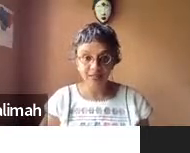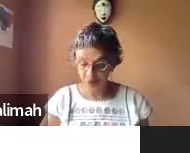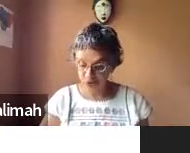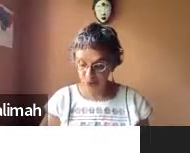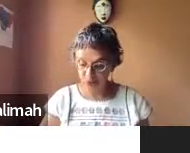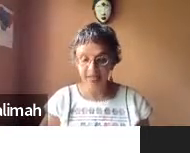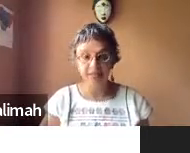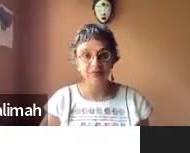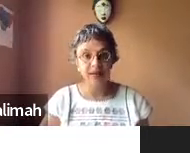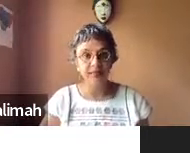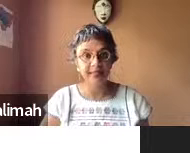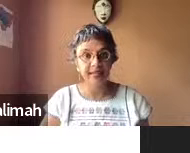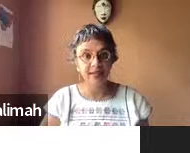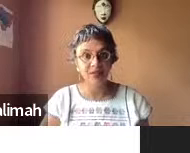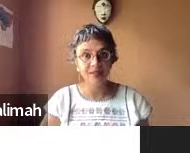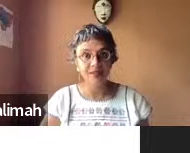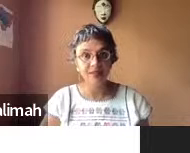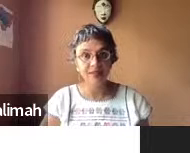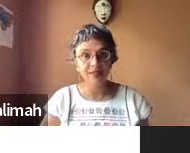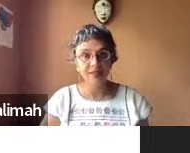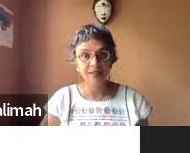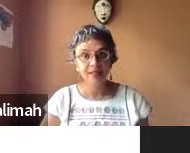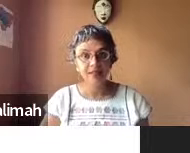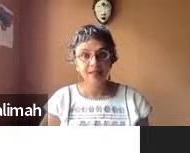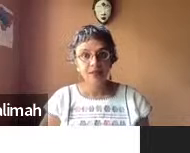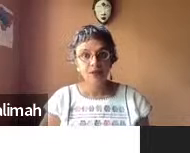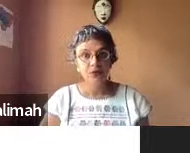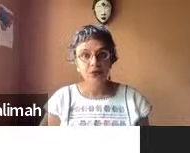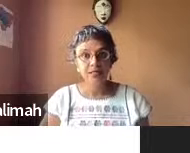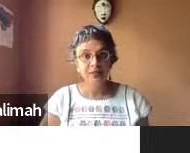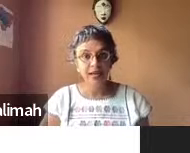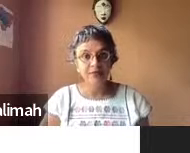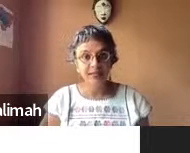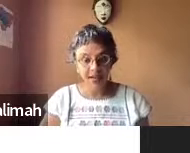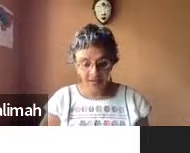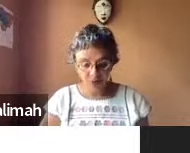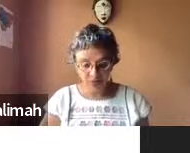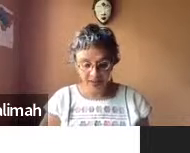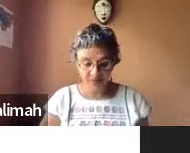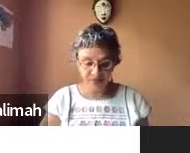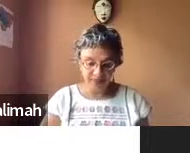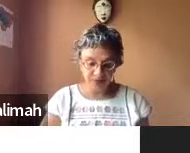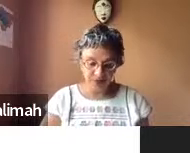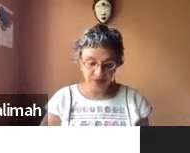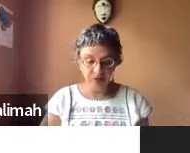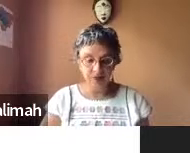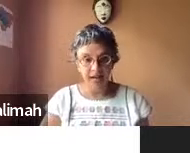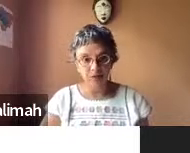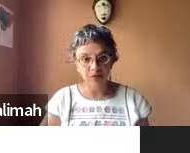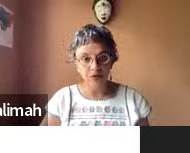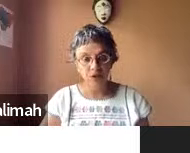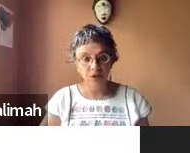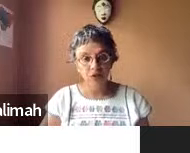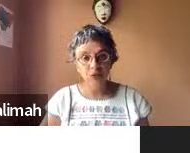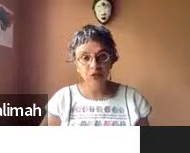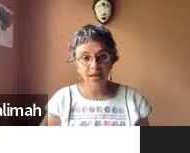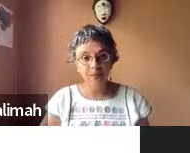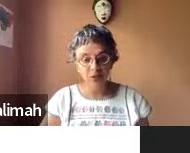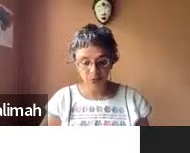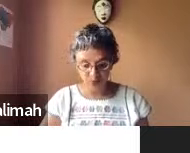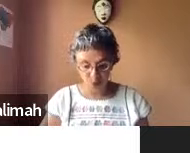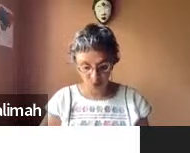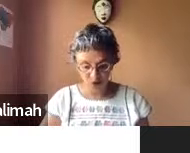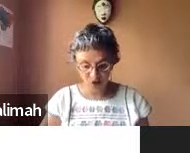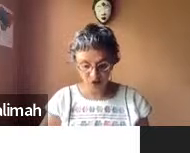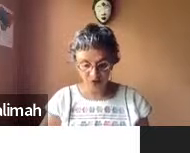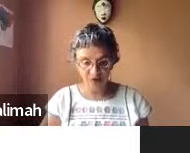time on housework and family care. For South Africa, we have figures around 2